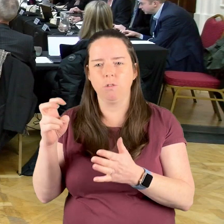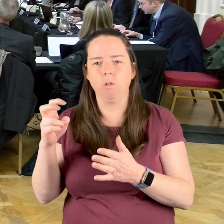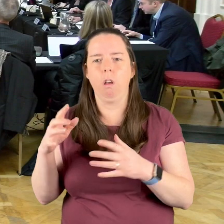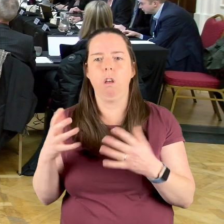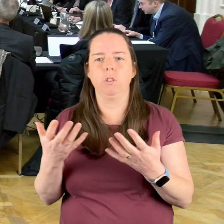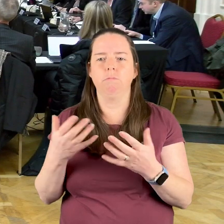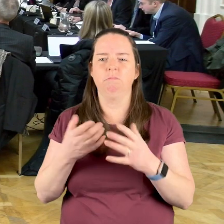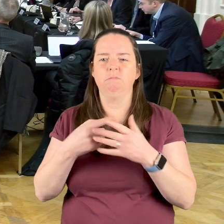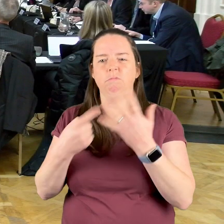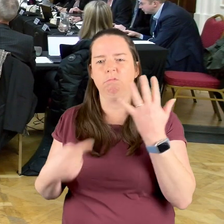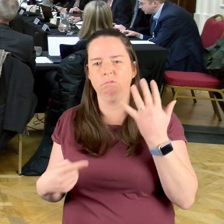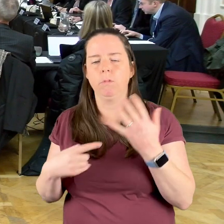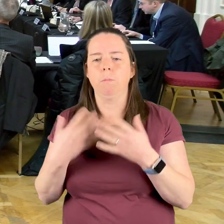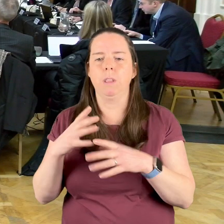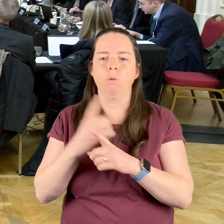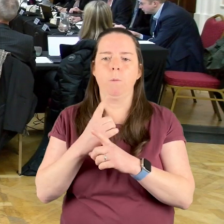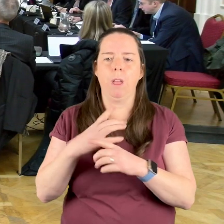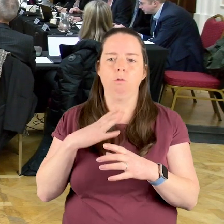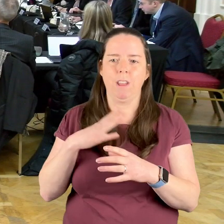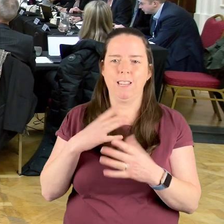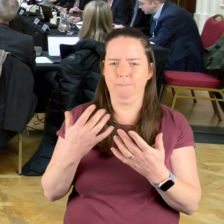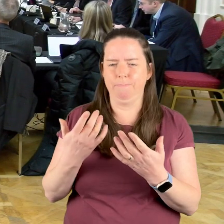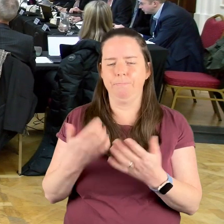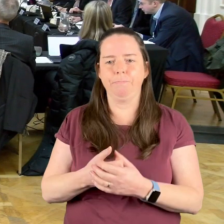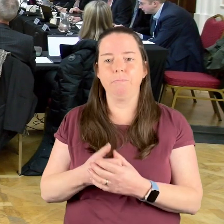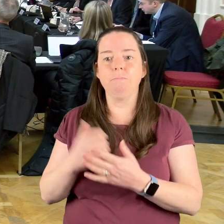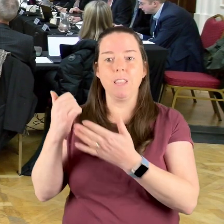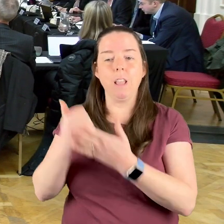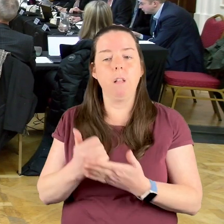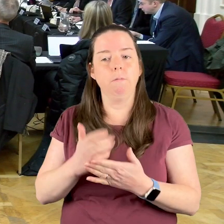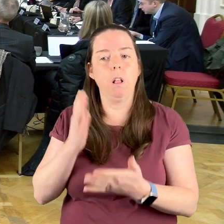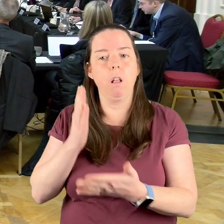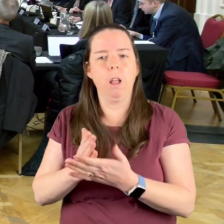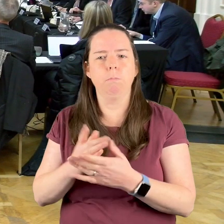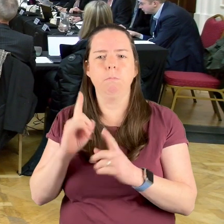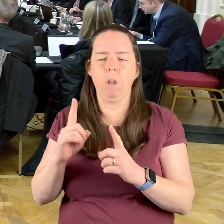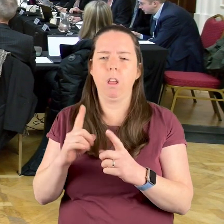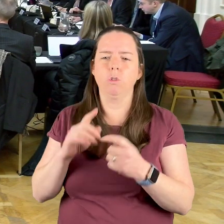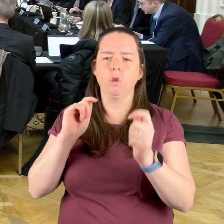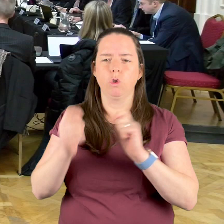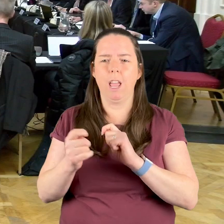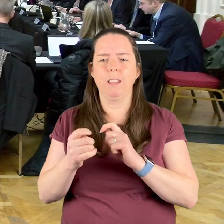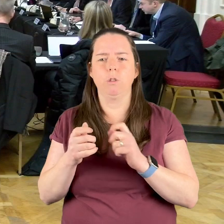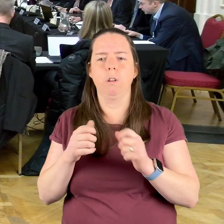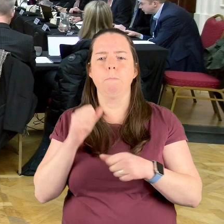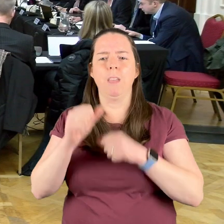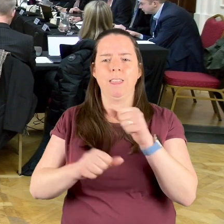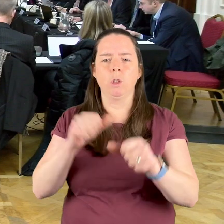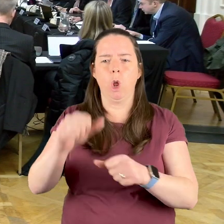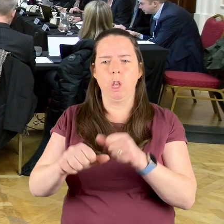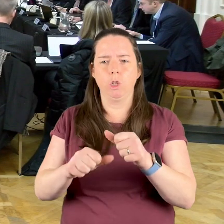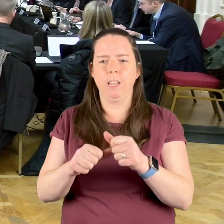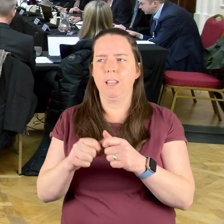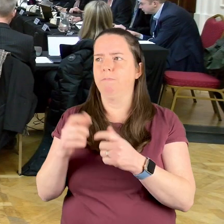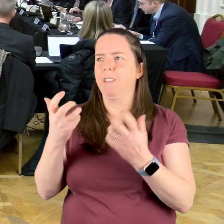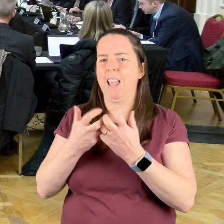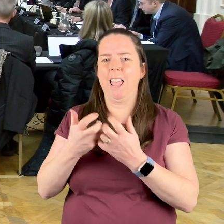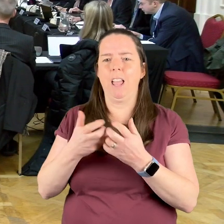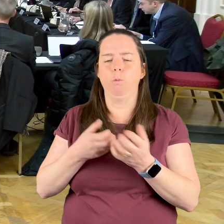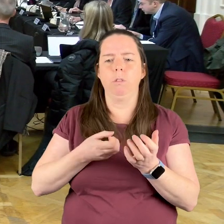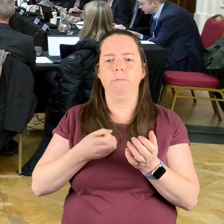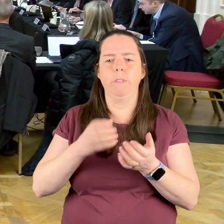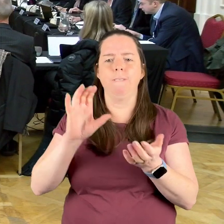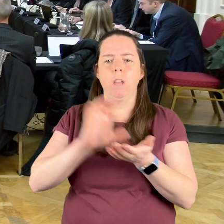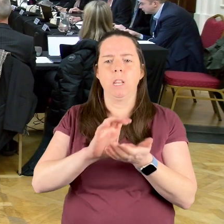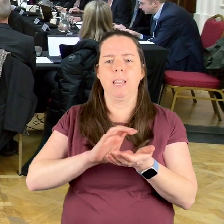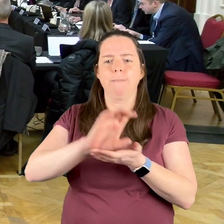about already. So that is actually helpful in itself, but it does change the way and the methodology that's used to allocate those fundings out. And those funds are